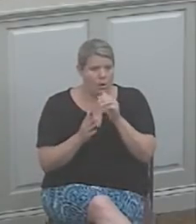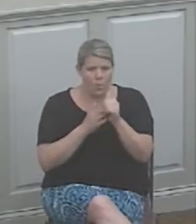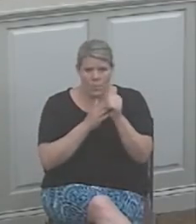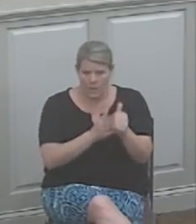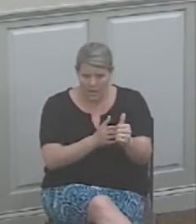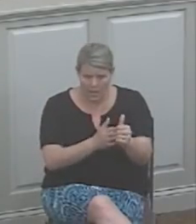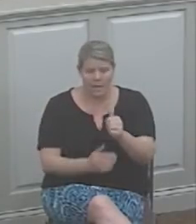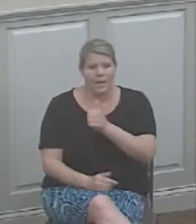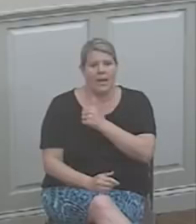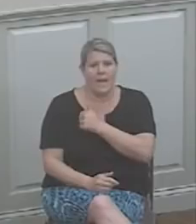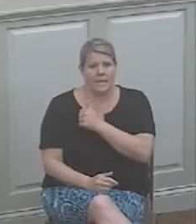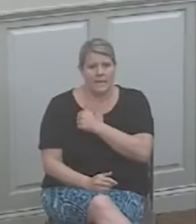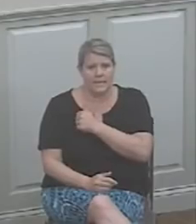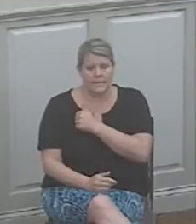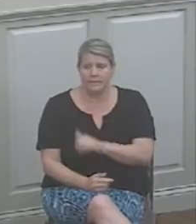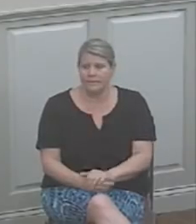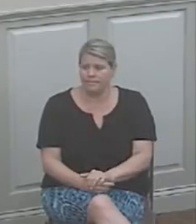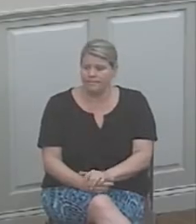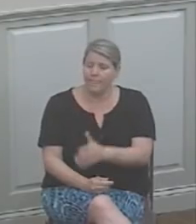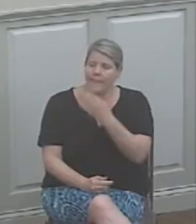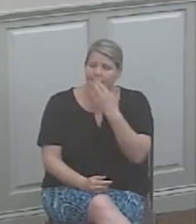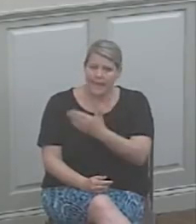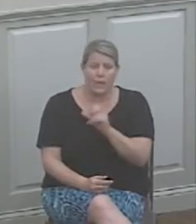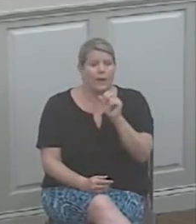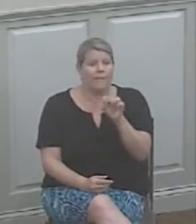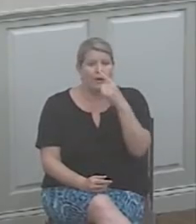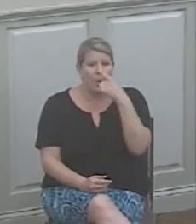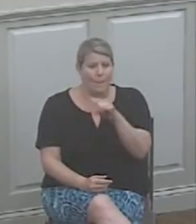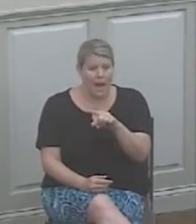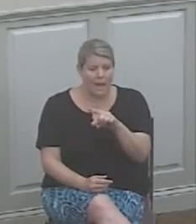James Atkins. Thank you, Mr. Mayor. If you'll bow.